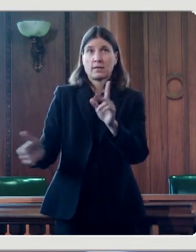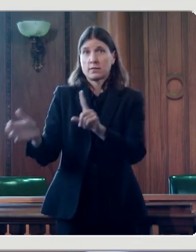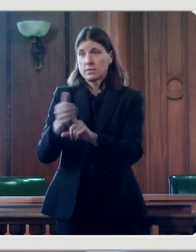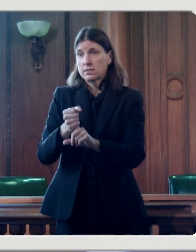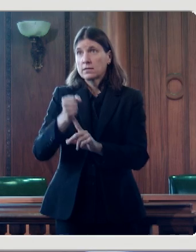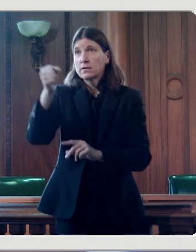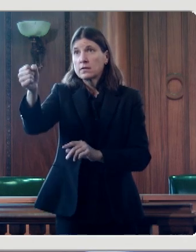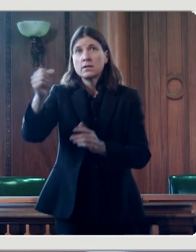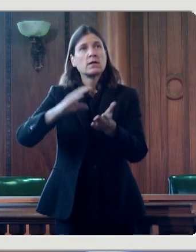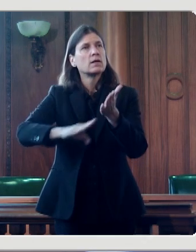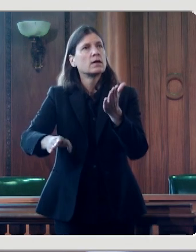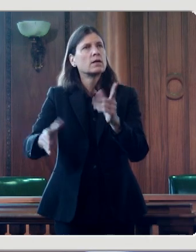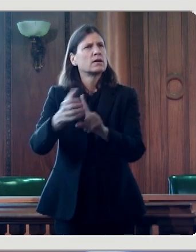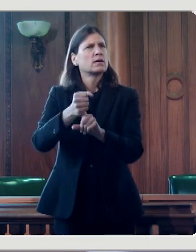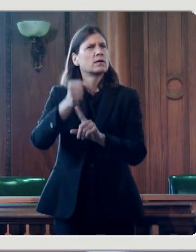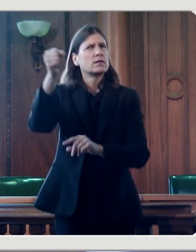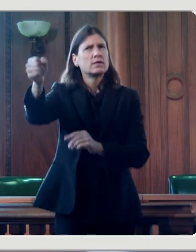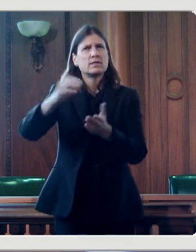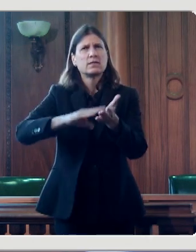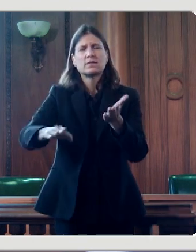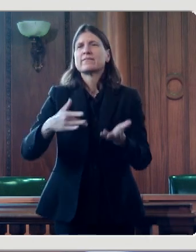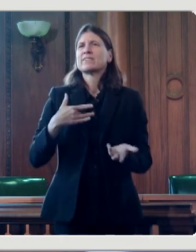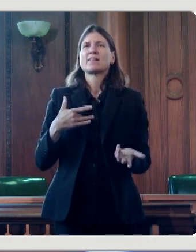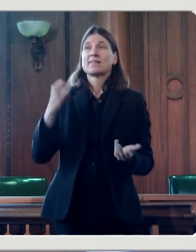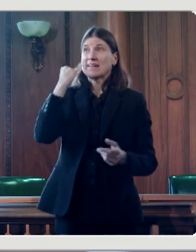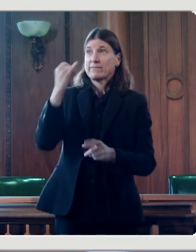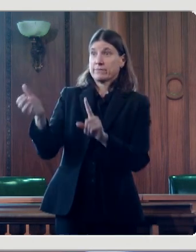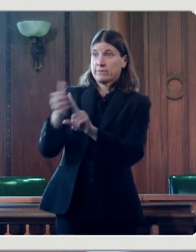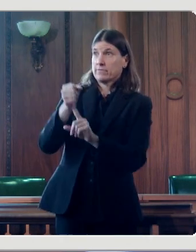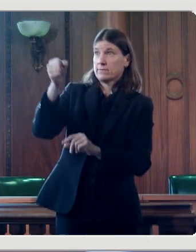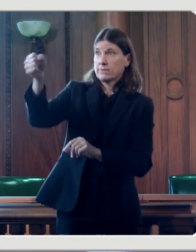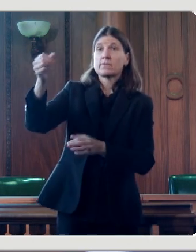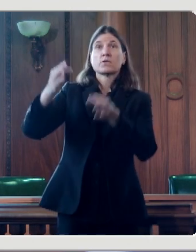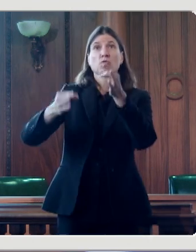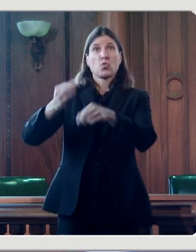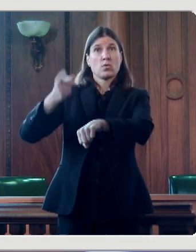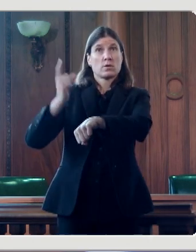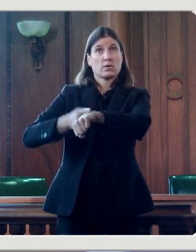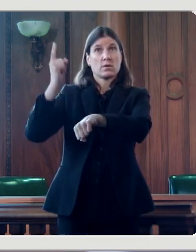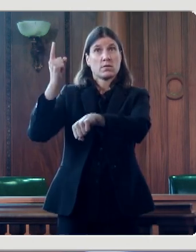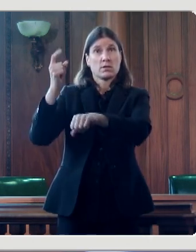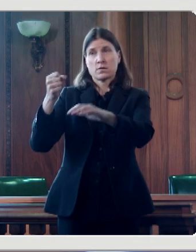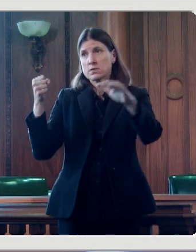late evening. So again, arrest was made.